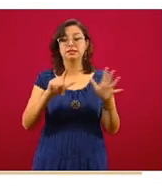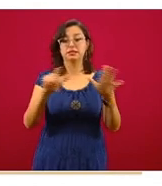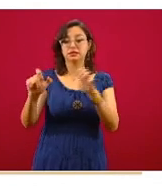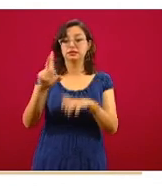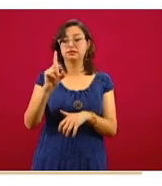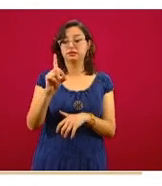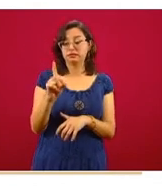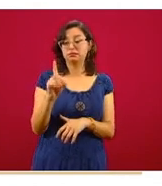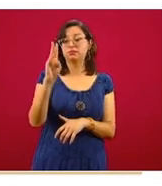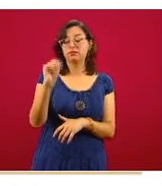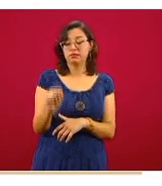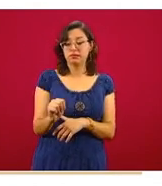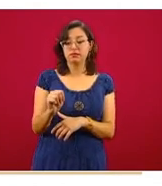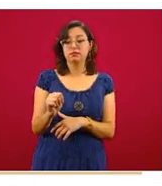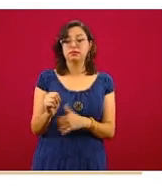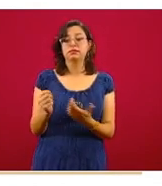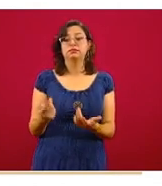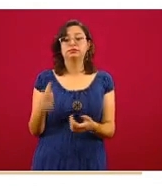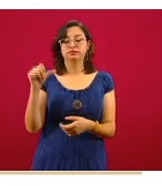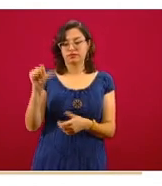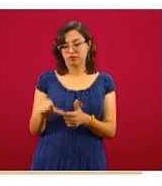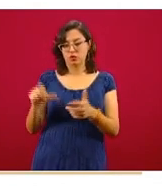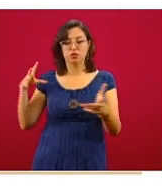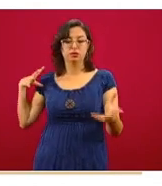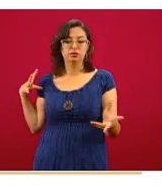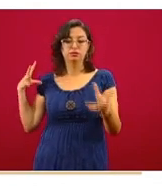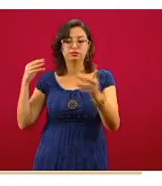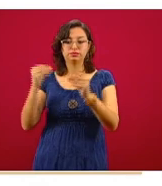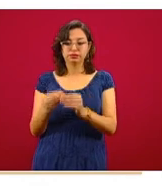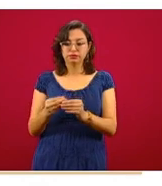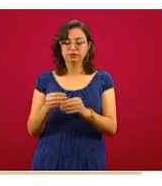countries. Here we have the cumulative